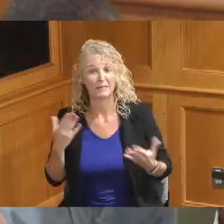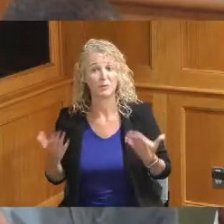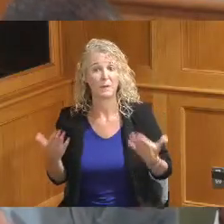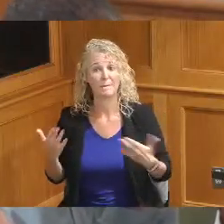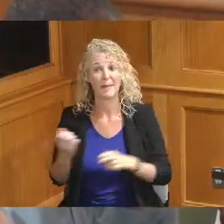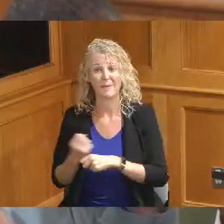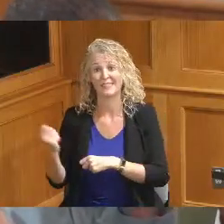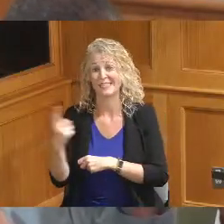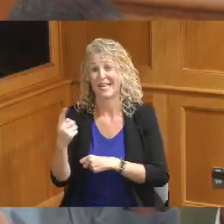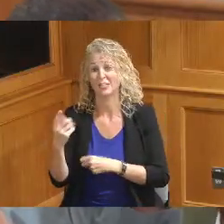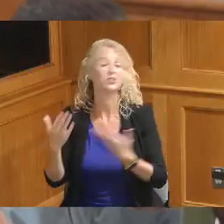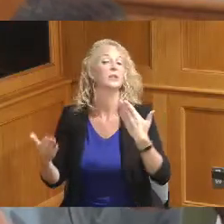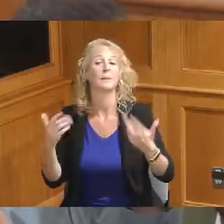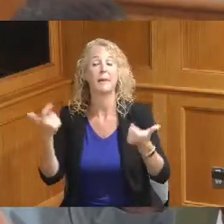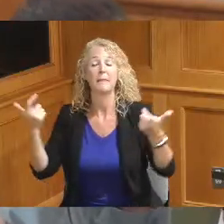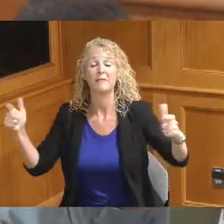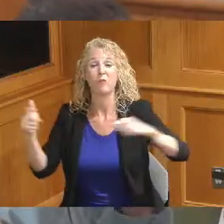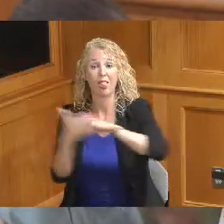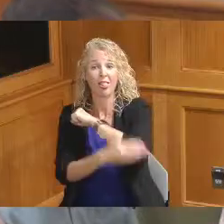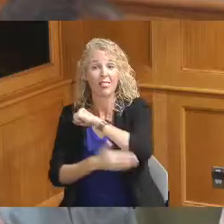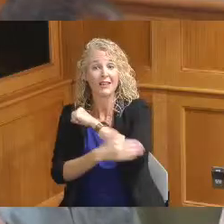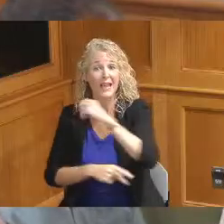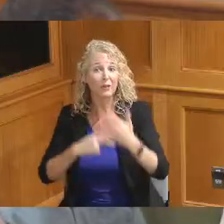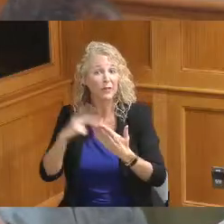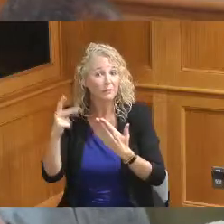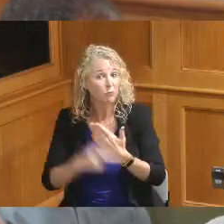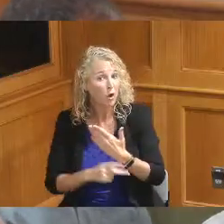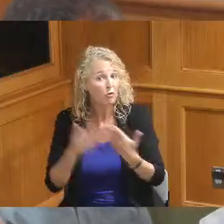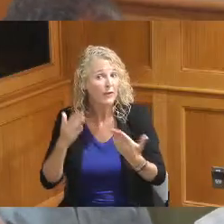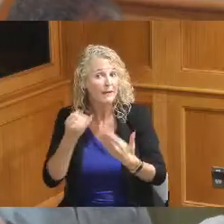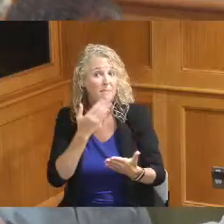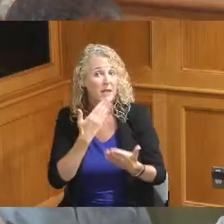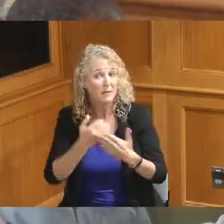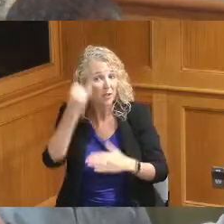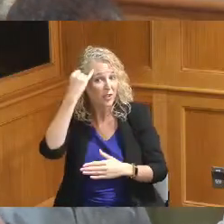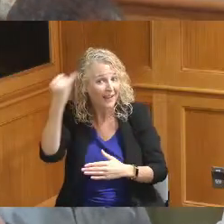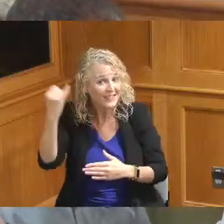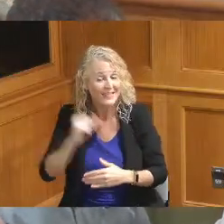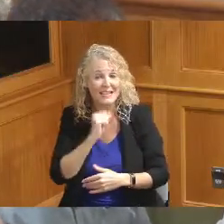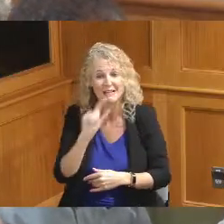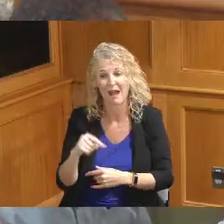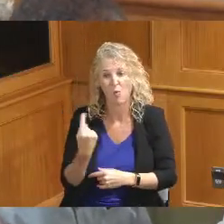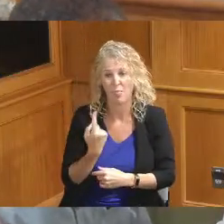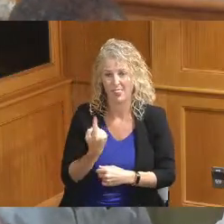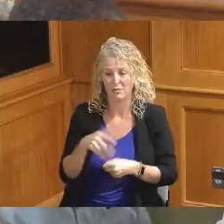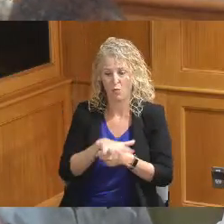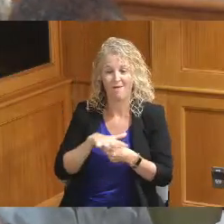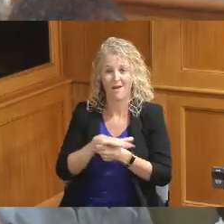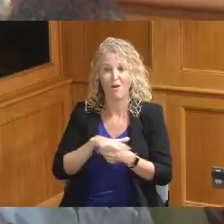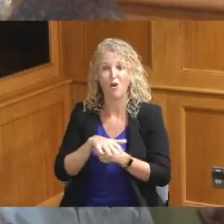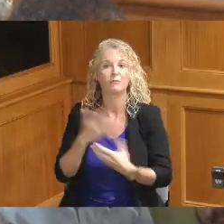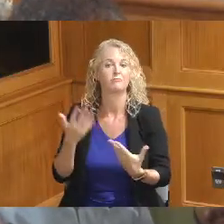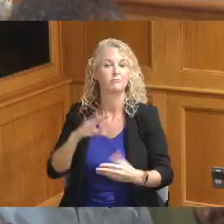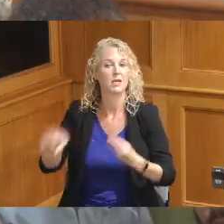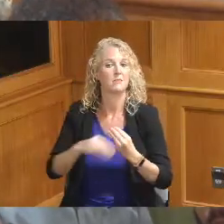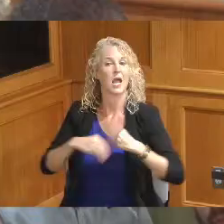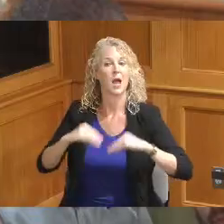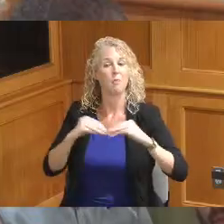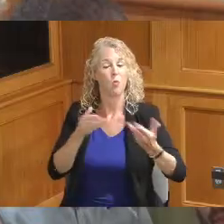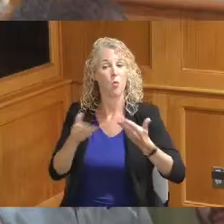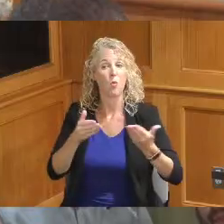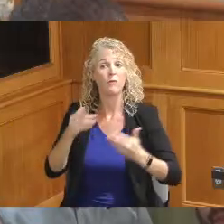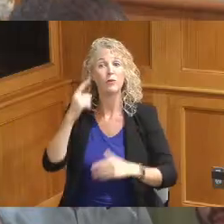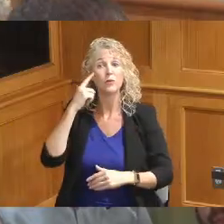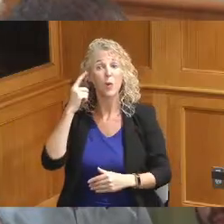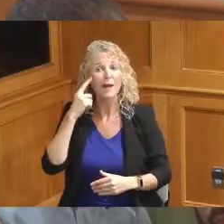county program is what we need to start looking into, where a program where we're pulling from the county as a whole and, with some additional services. So I think we're